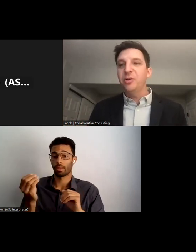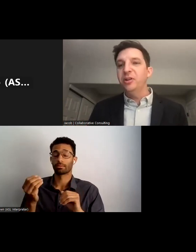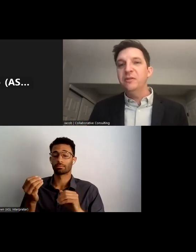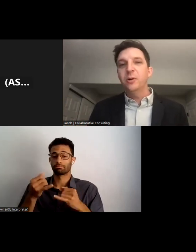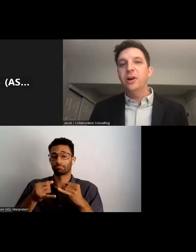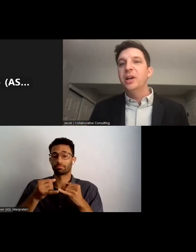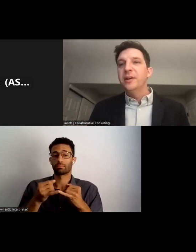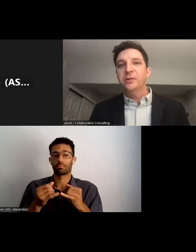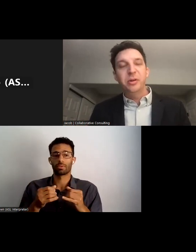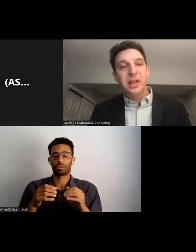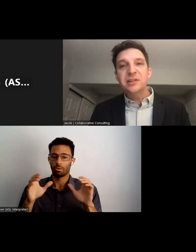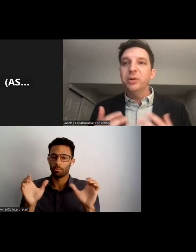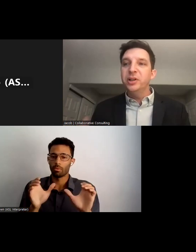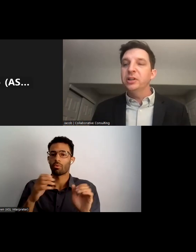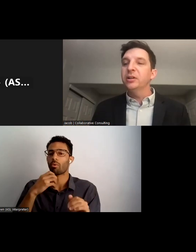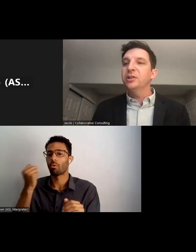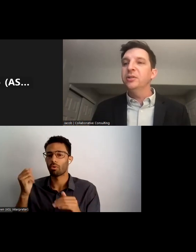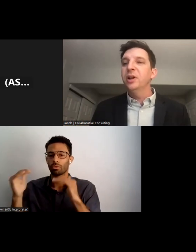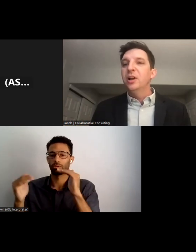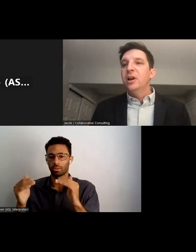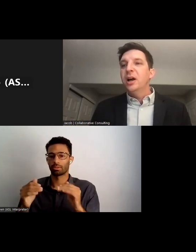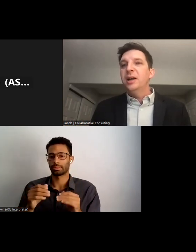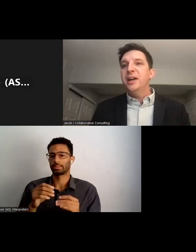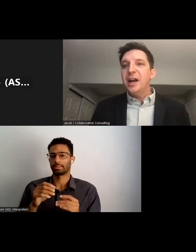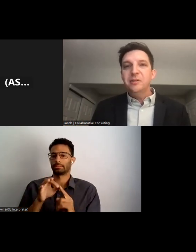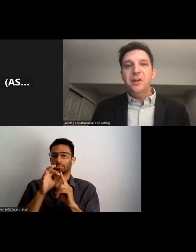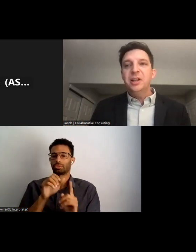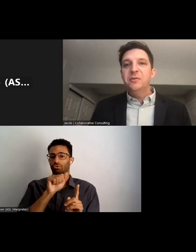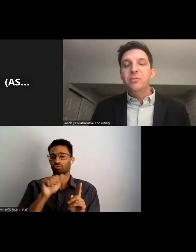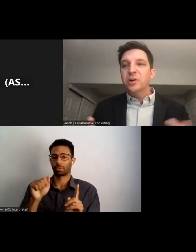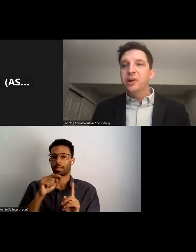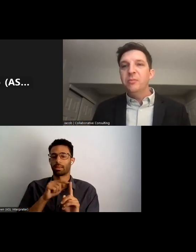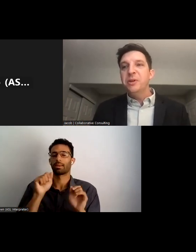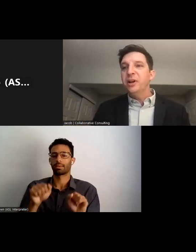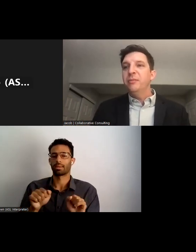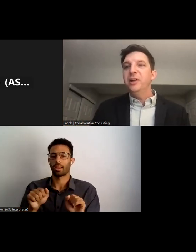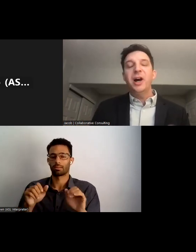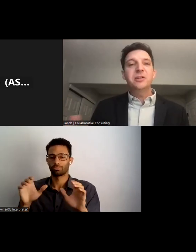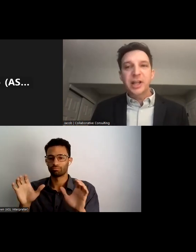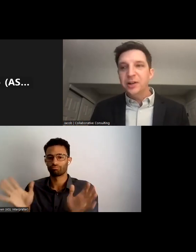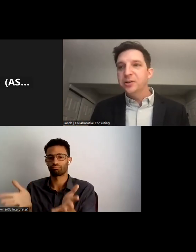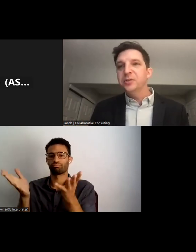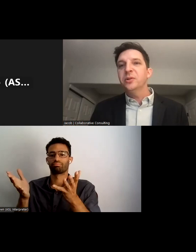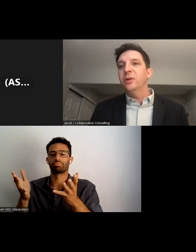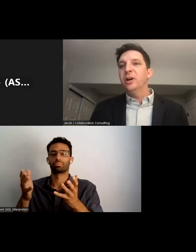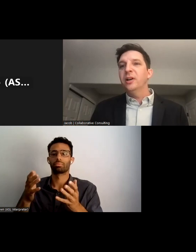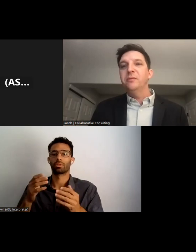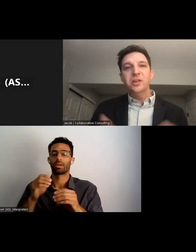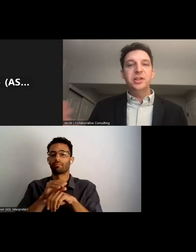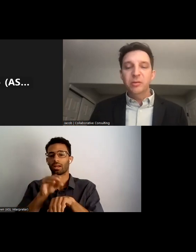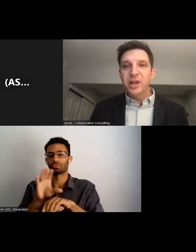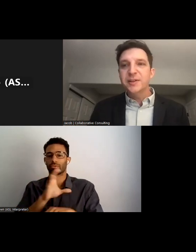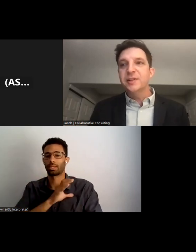saw an opportunity for the AAAs in particular to activate even more so maybe their advisory councils